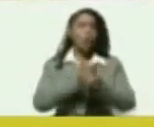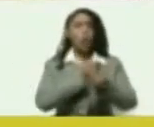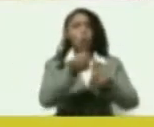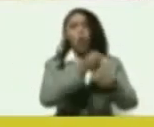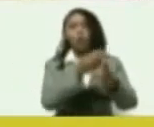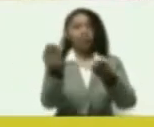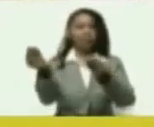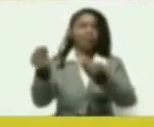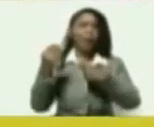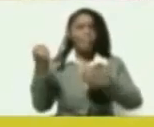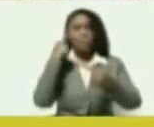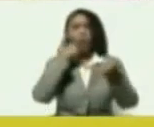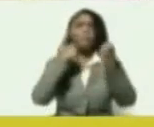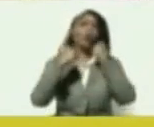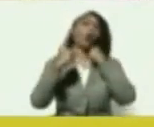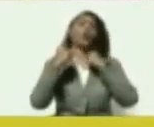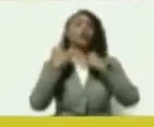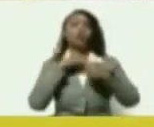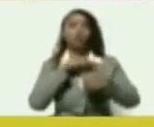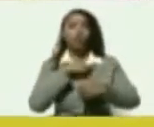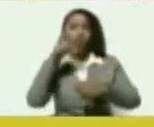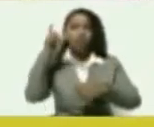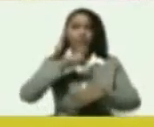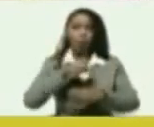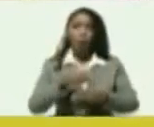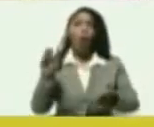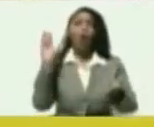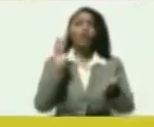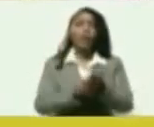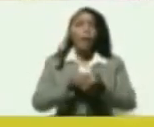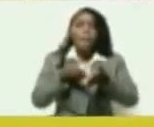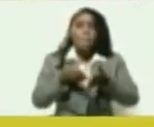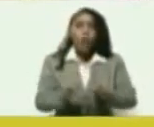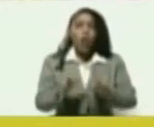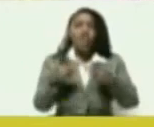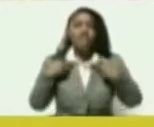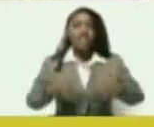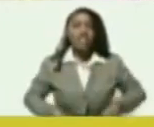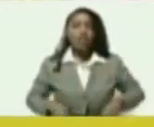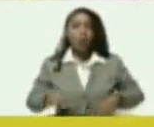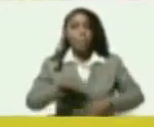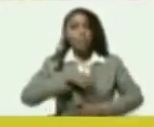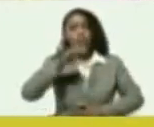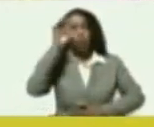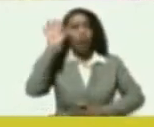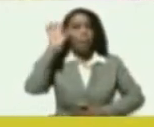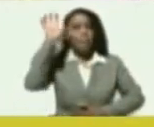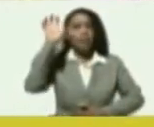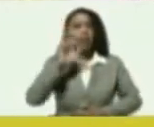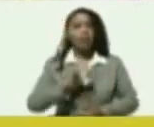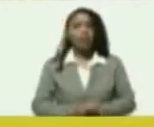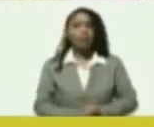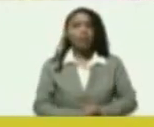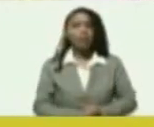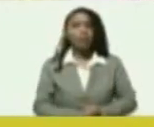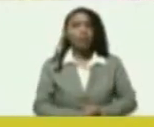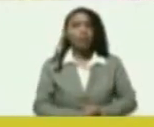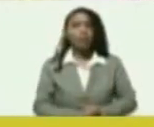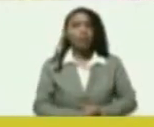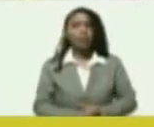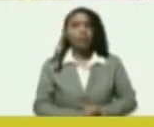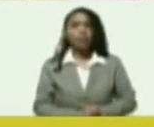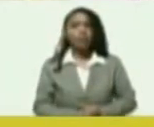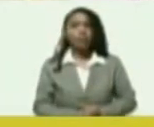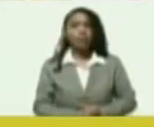after the beatings we have received. We need to rebirth, a physical and a spiritual rebirth of the